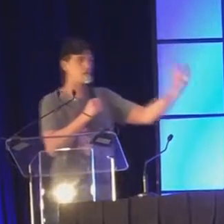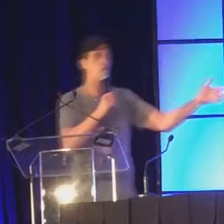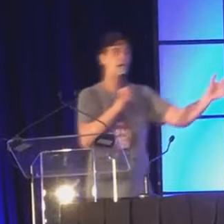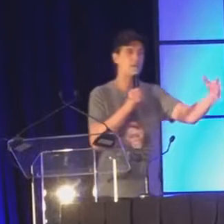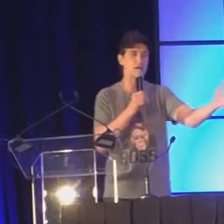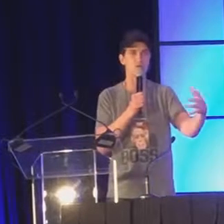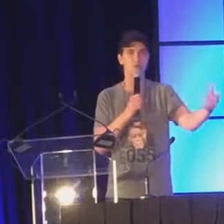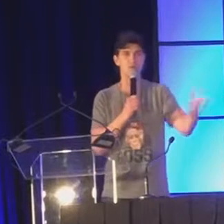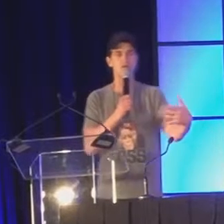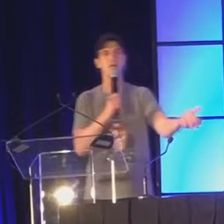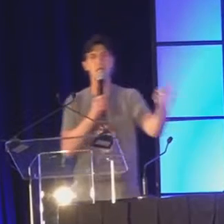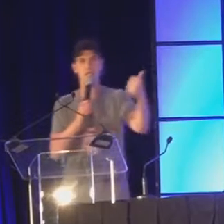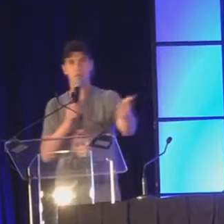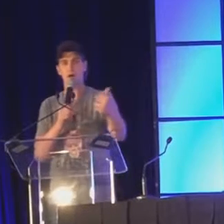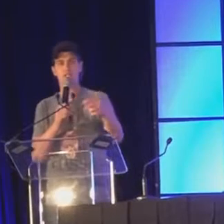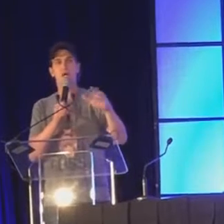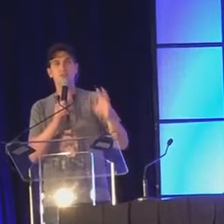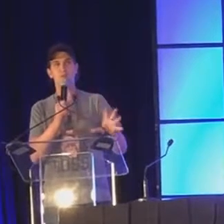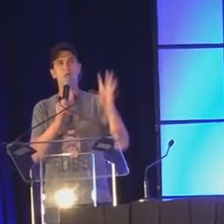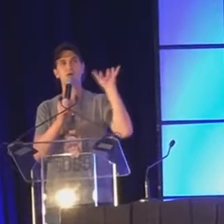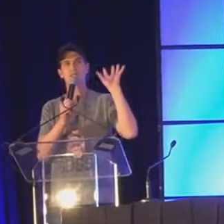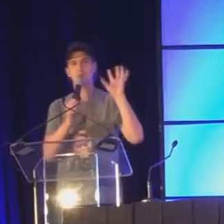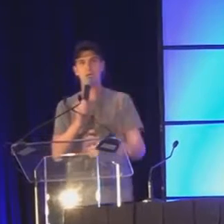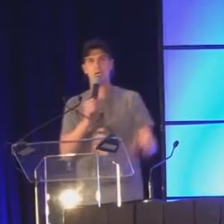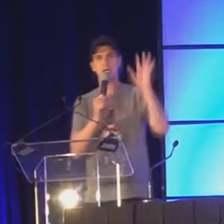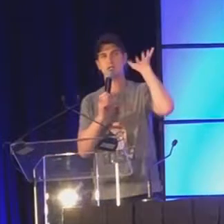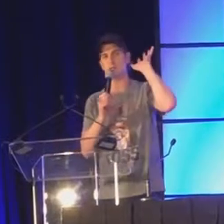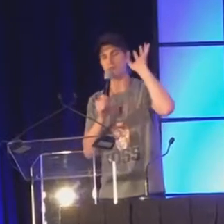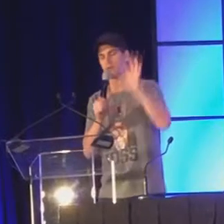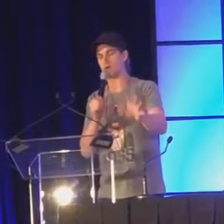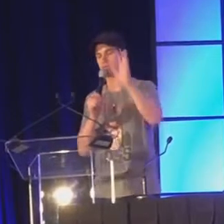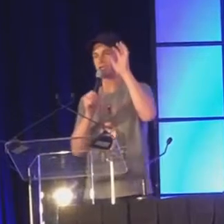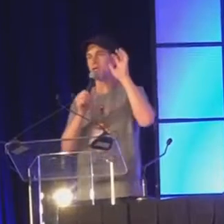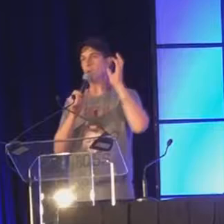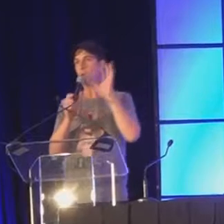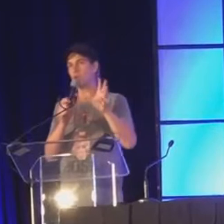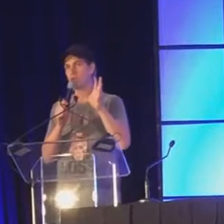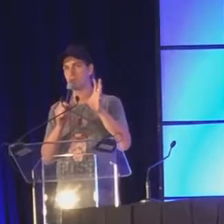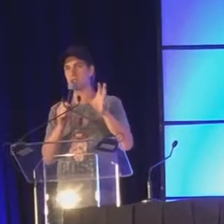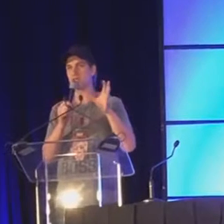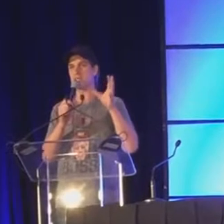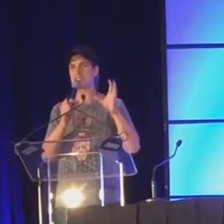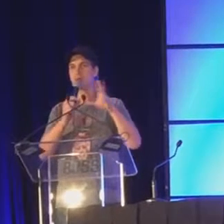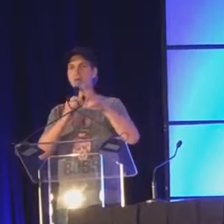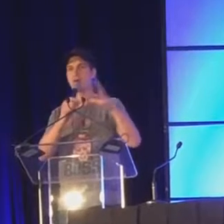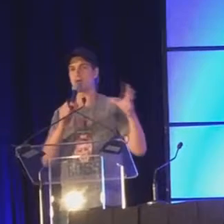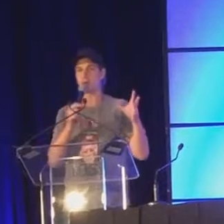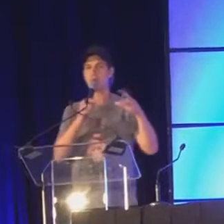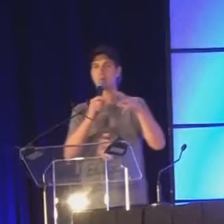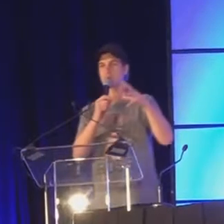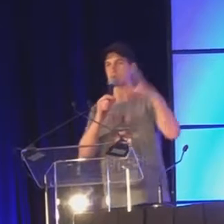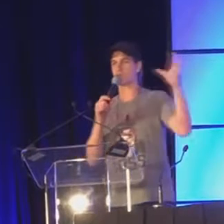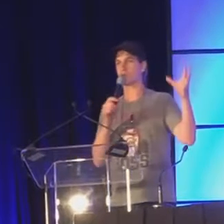screen, and then, oh wow, I got a 3-picture deal, and he did Mallrats. So Mallrats to me is my first movie really, because that's when it